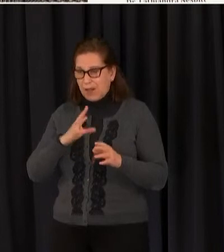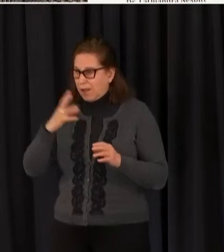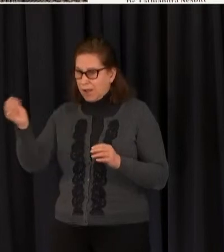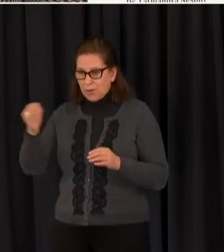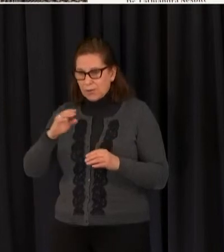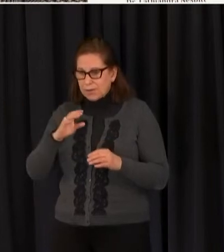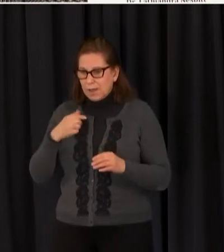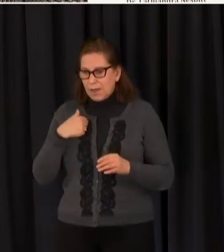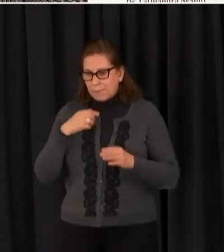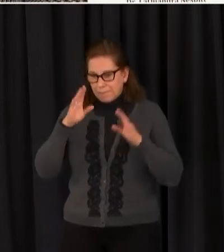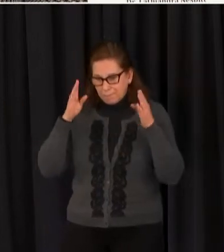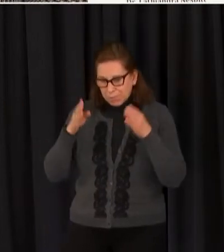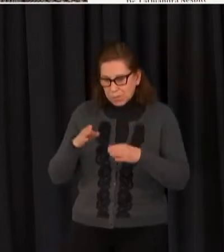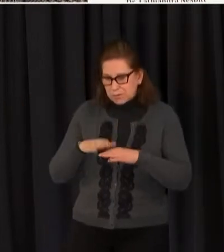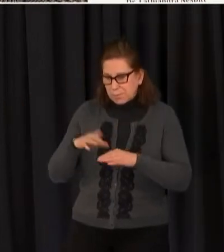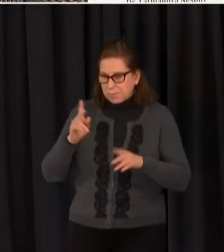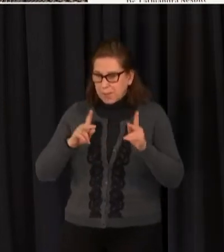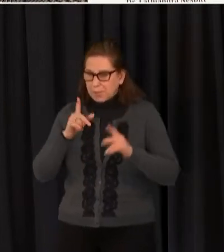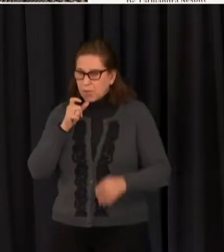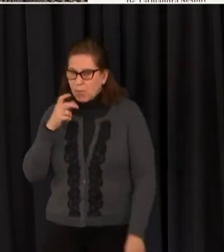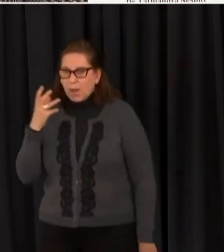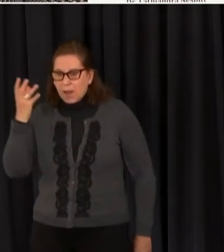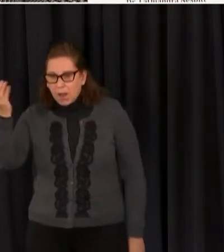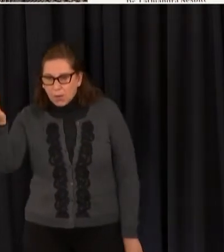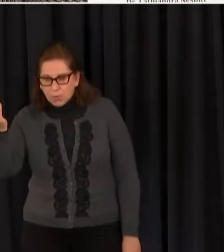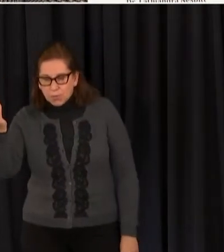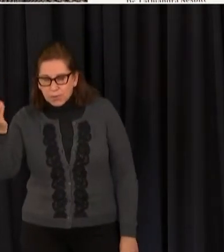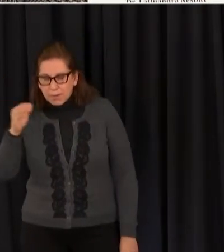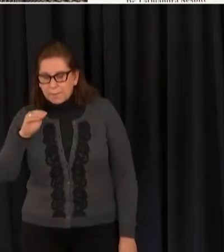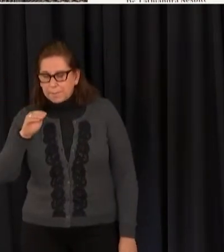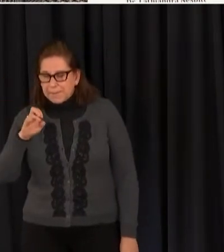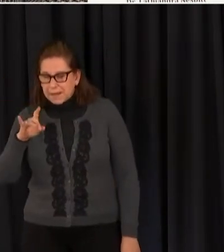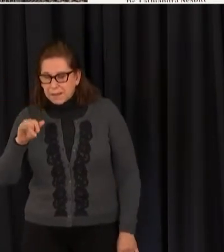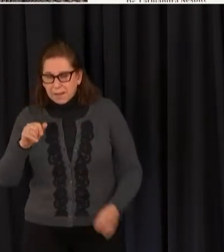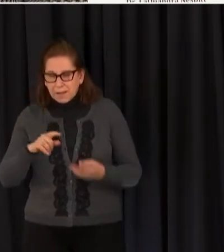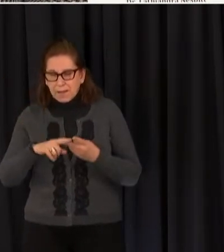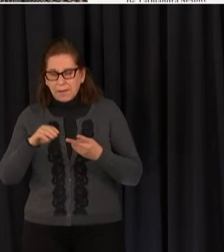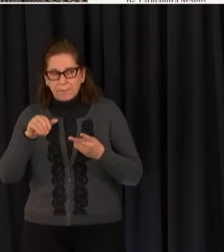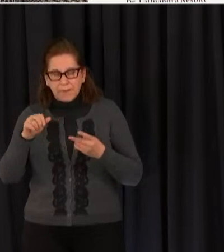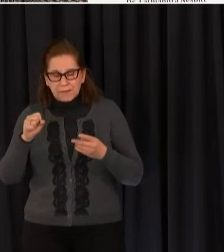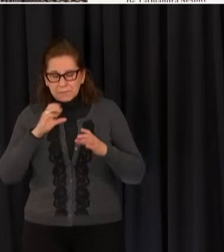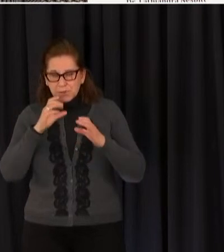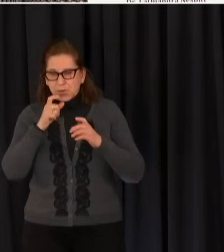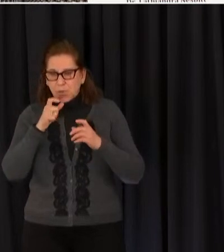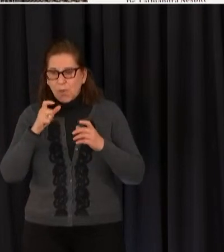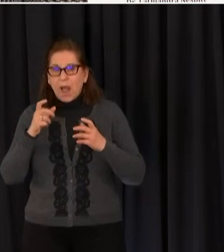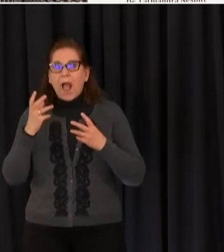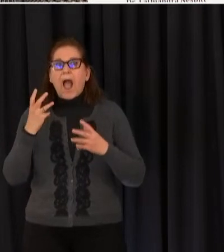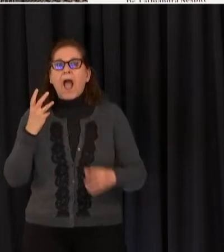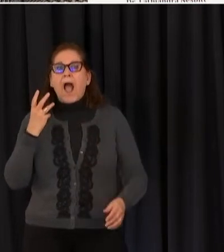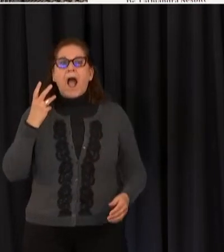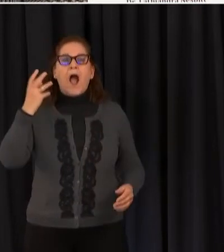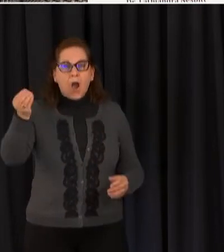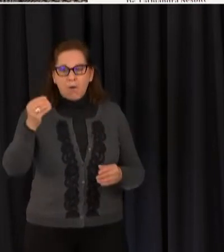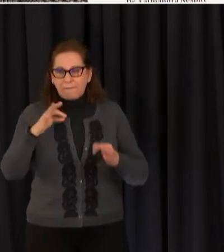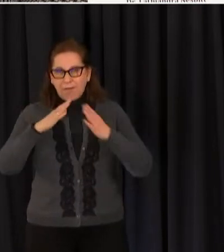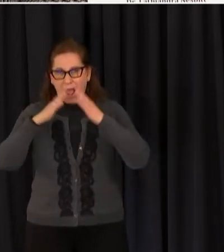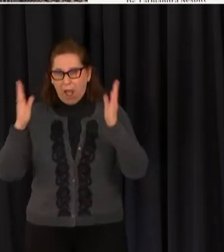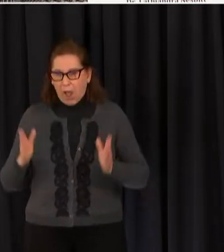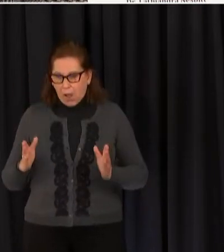focused on the members of our media and mass communications team who are actively out and engaging and working in